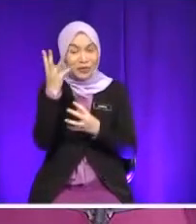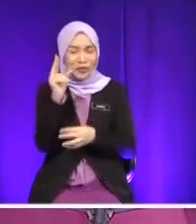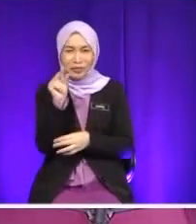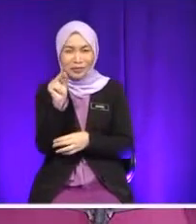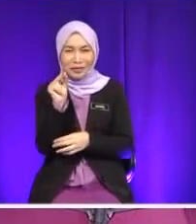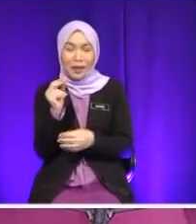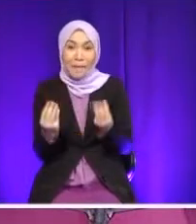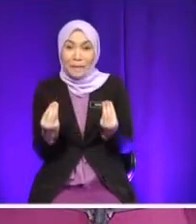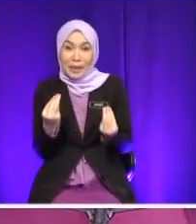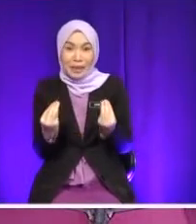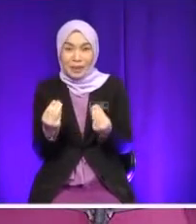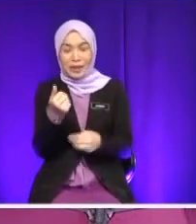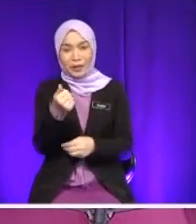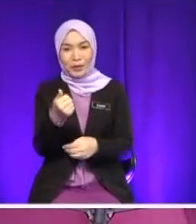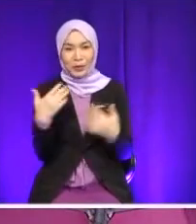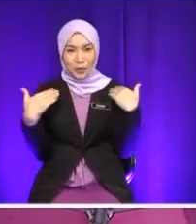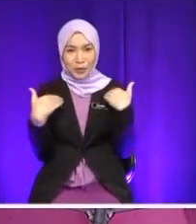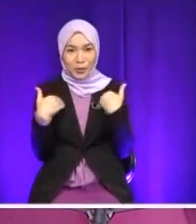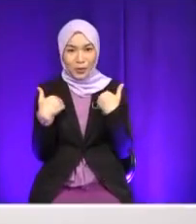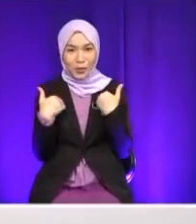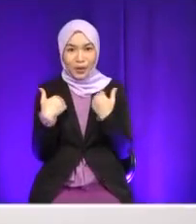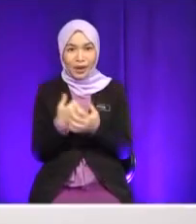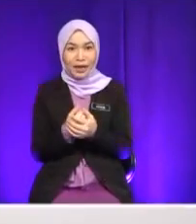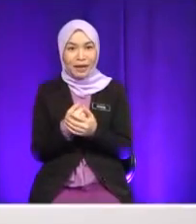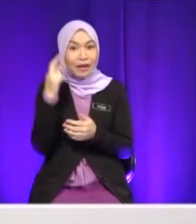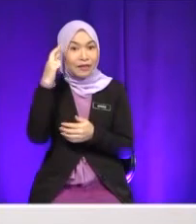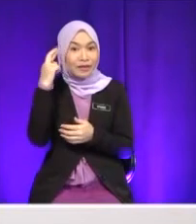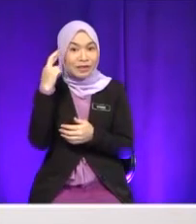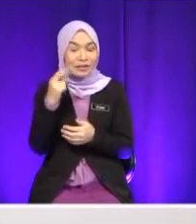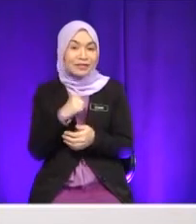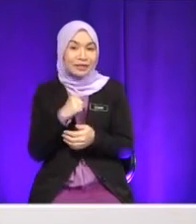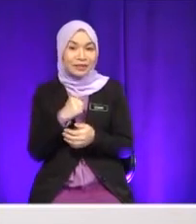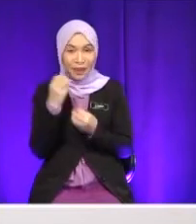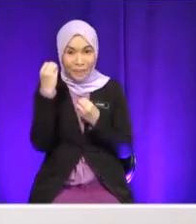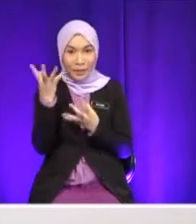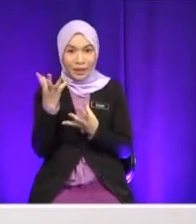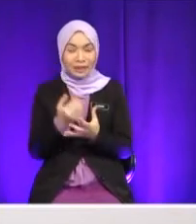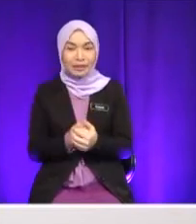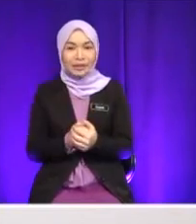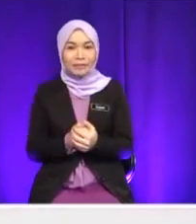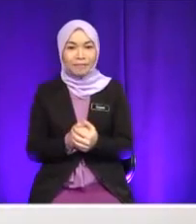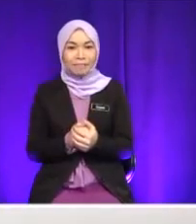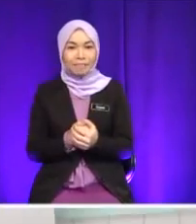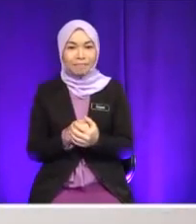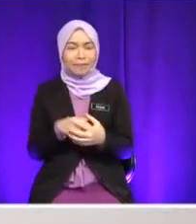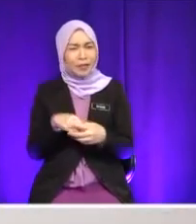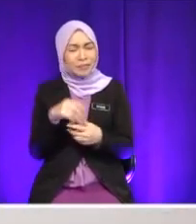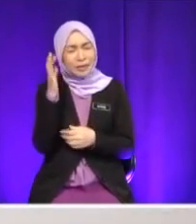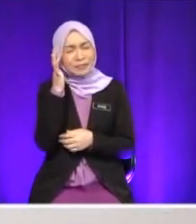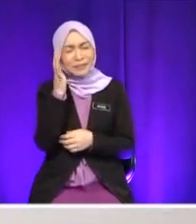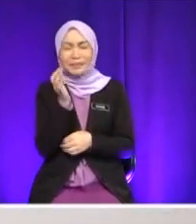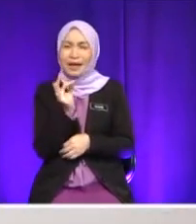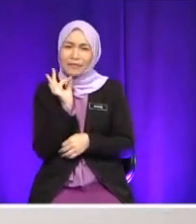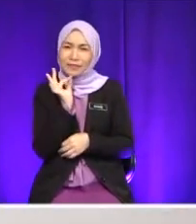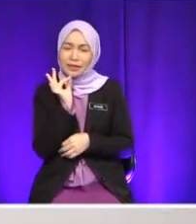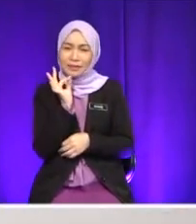me a reason why you disagree with Fu Liang, Eugene? This is because, in my opinion, I'm more interested in local news.